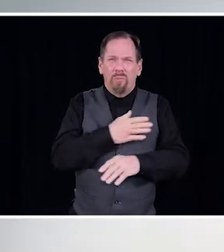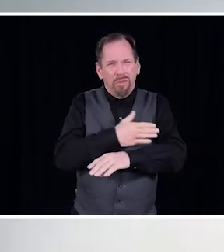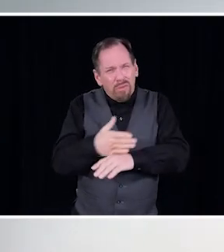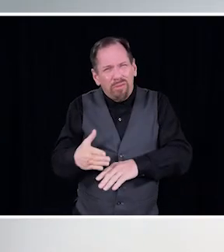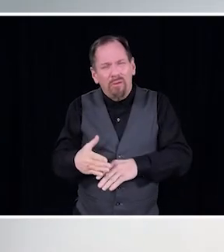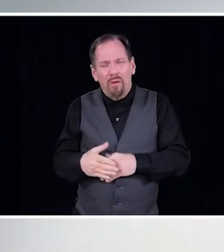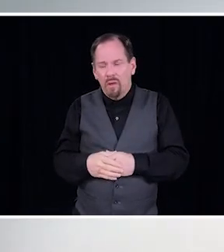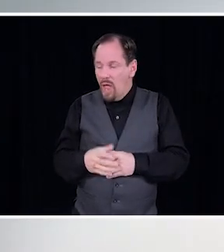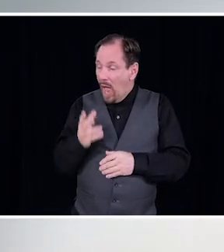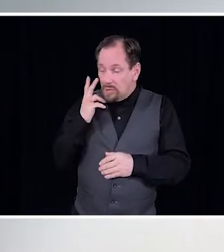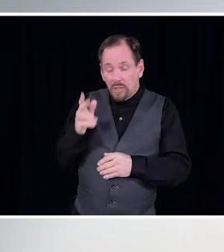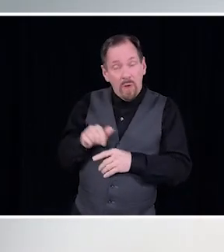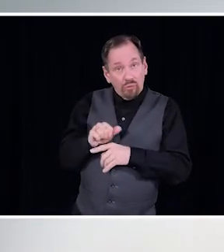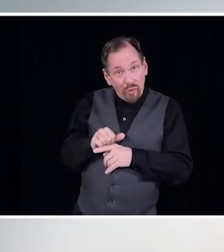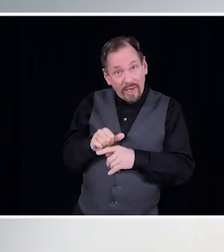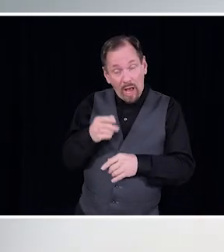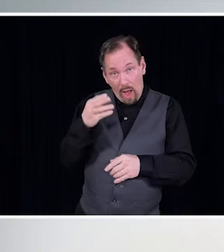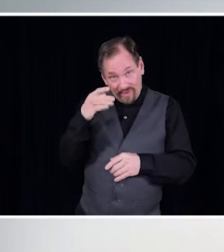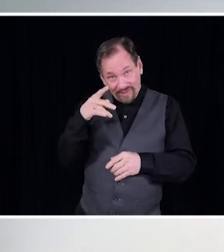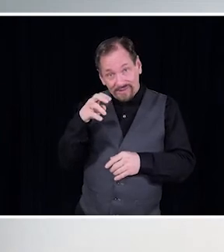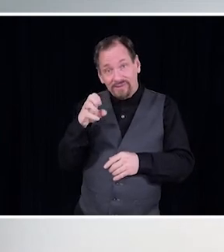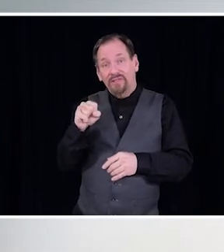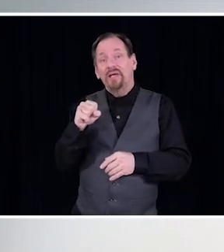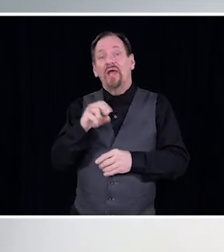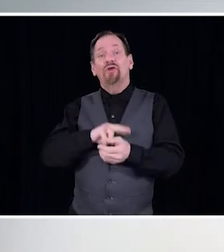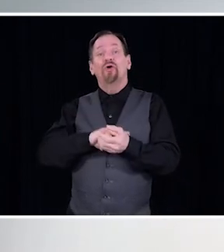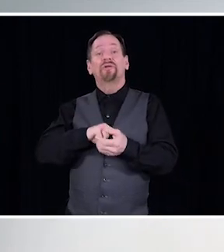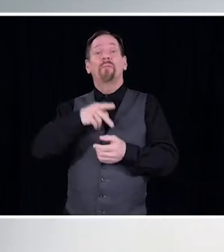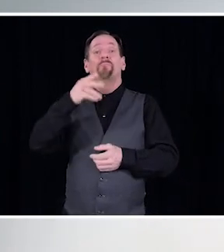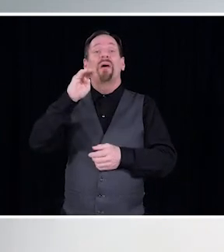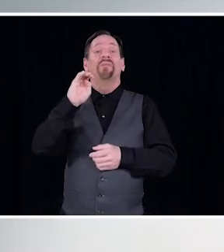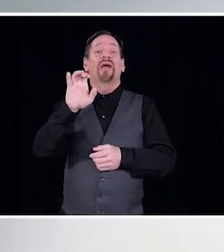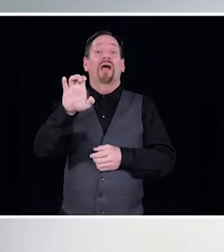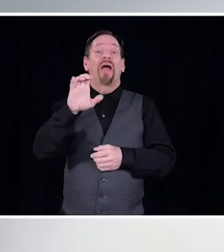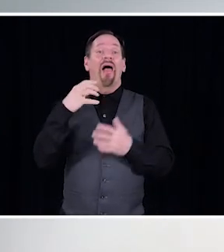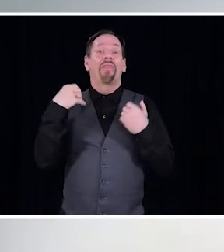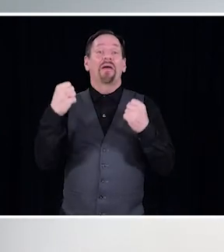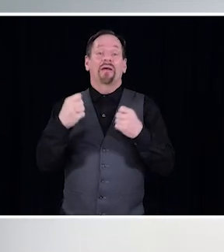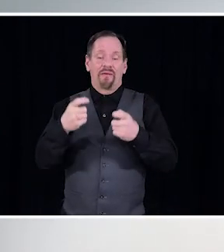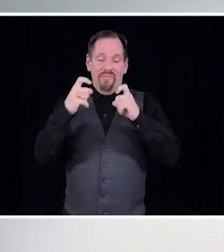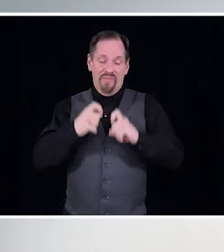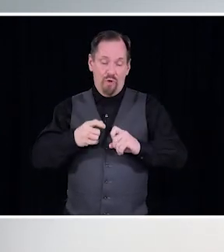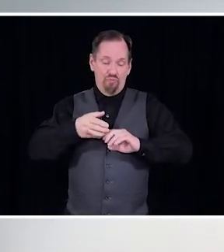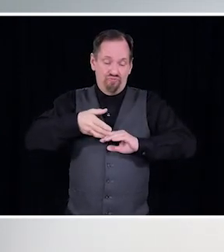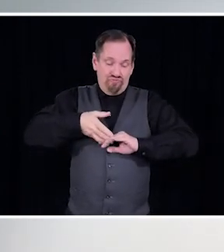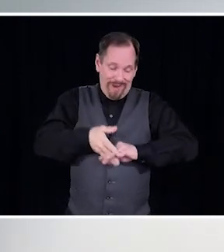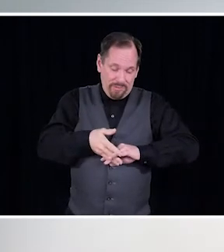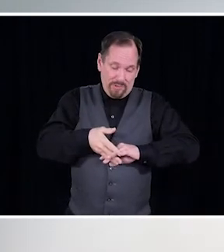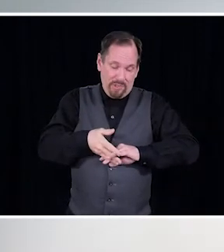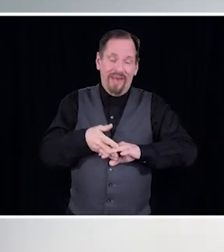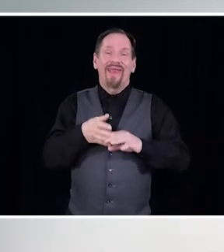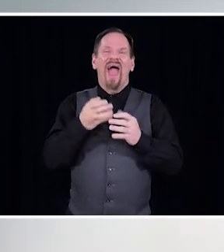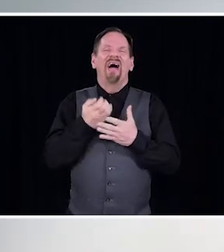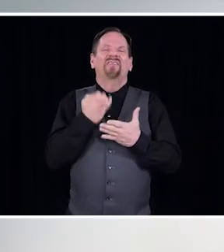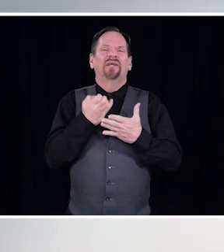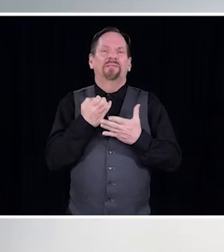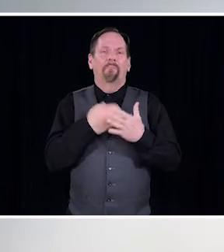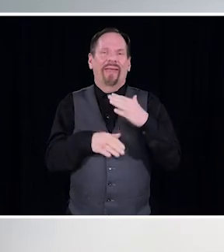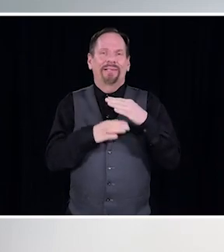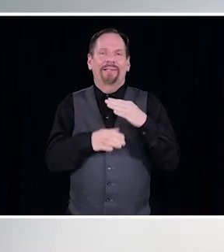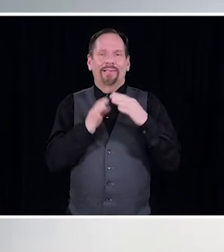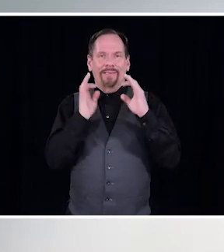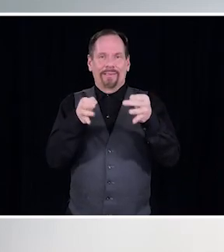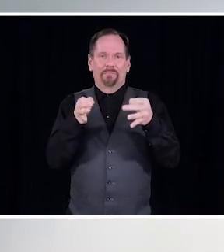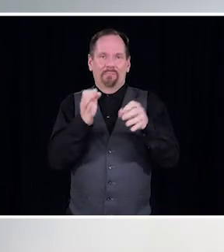training at Hopkins as a nurse and in public health that gave me the grounding in evidence-based decision-making that's not only essential to nursing, but